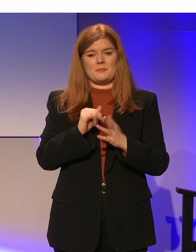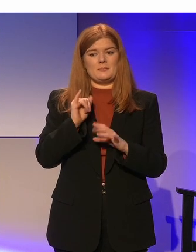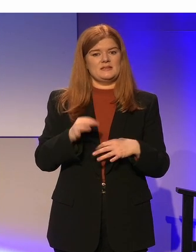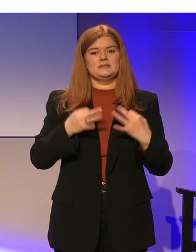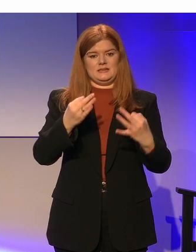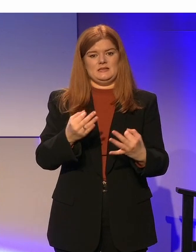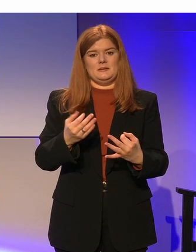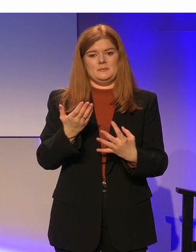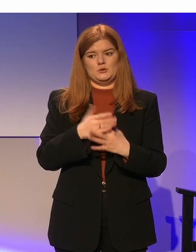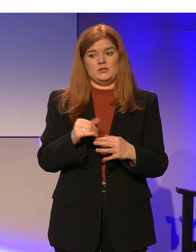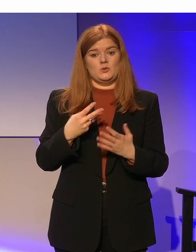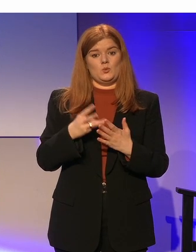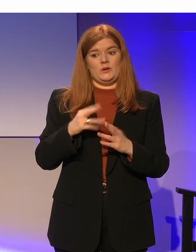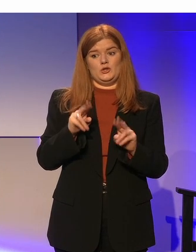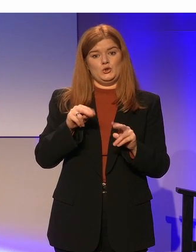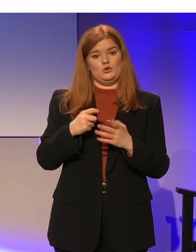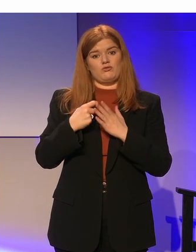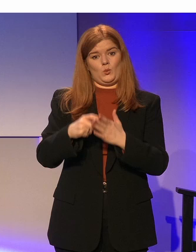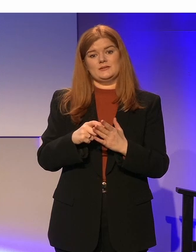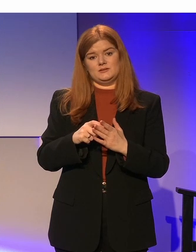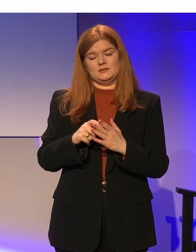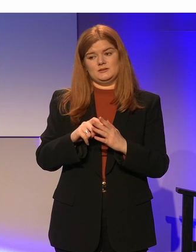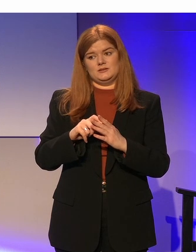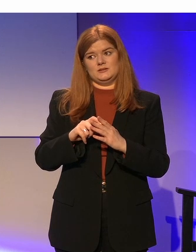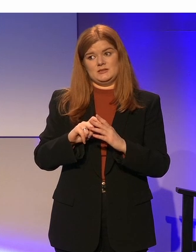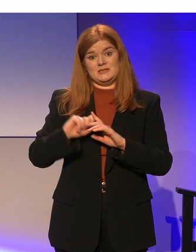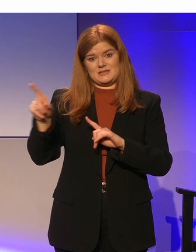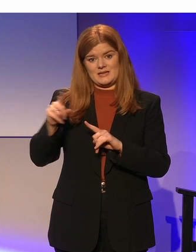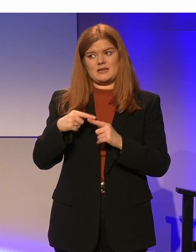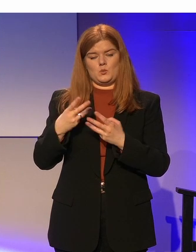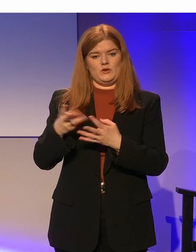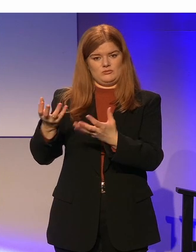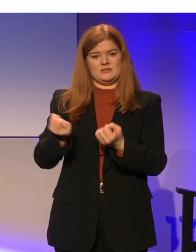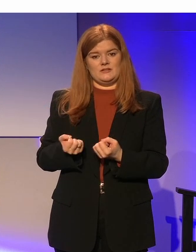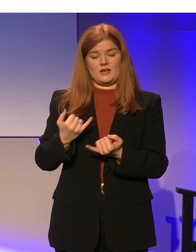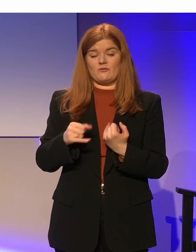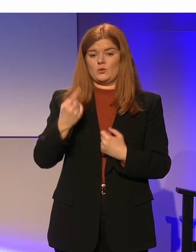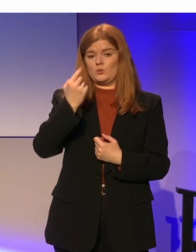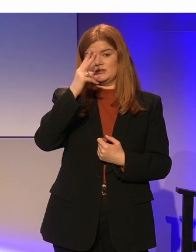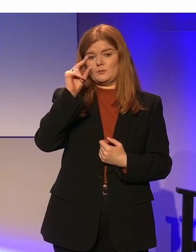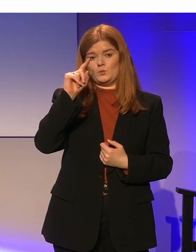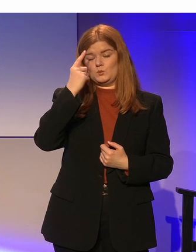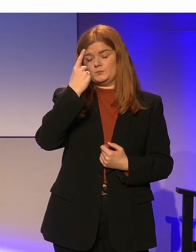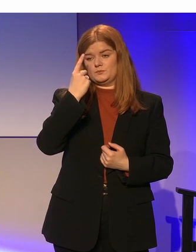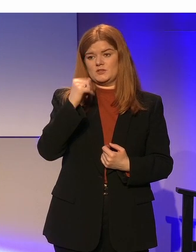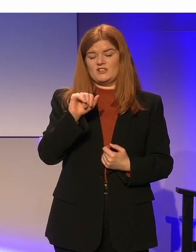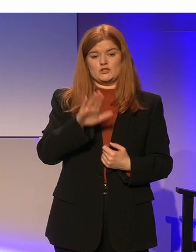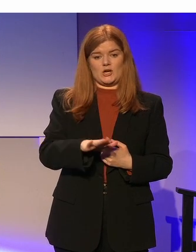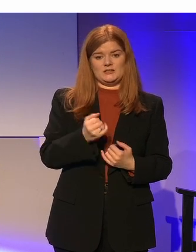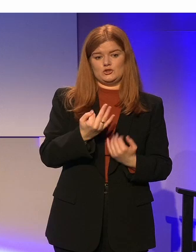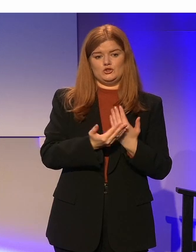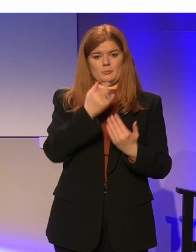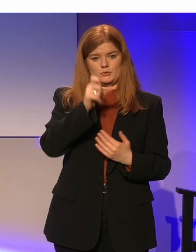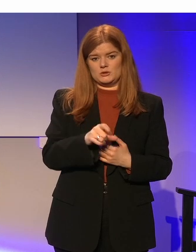a delay between when you request resources and when you receive them. And to take the example of a child or a